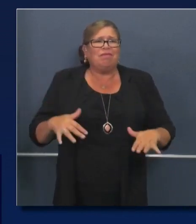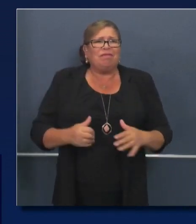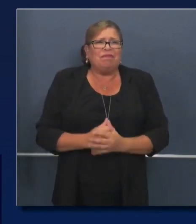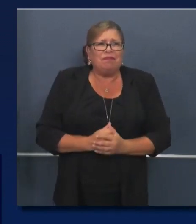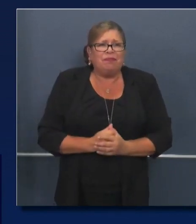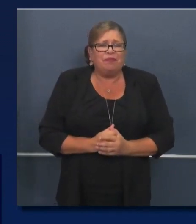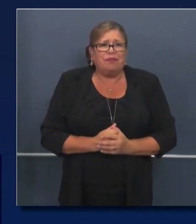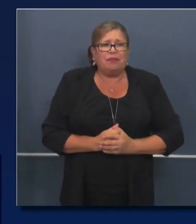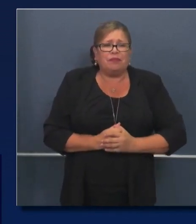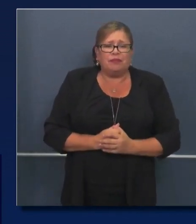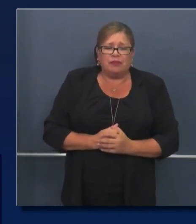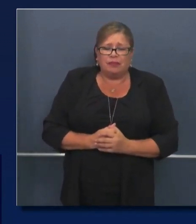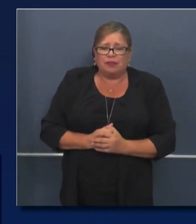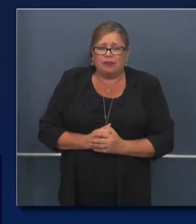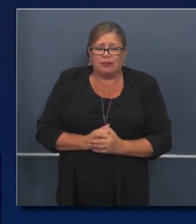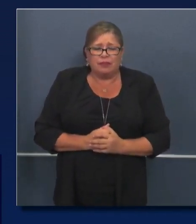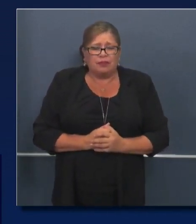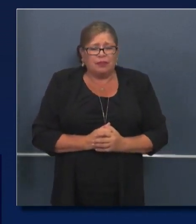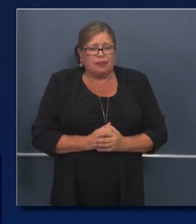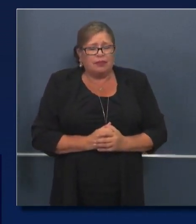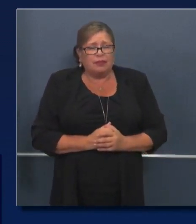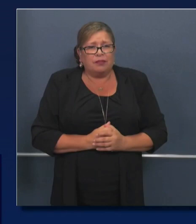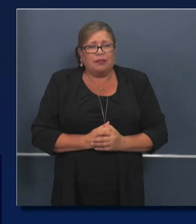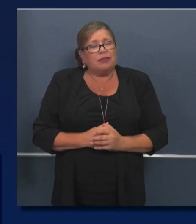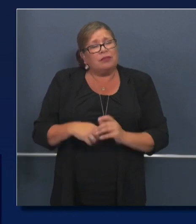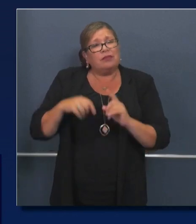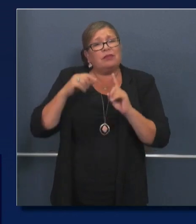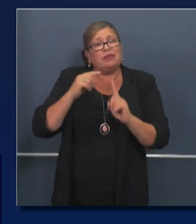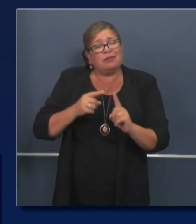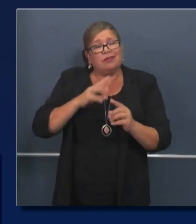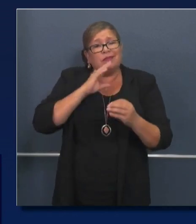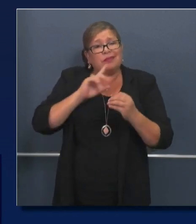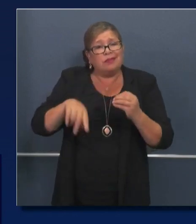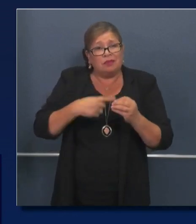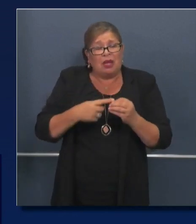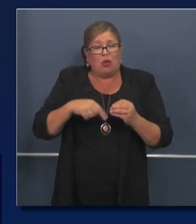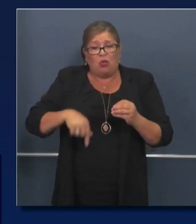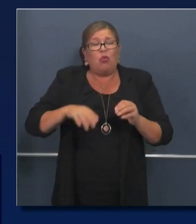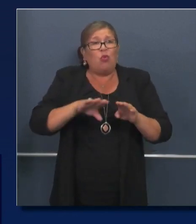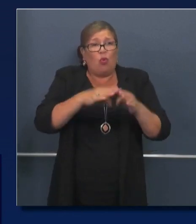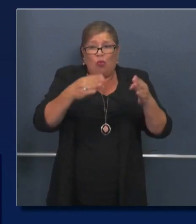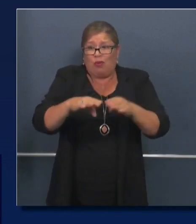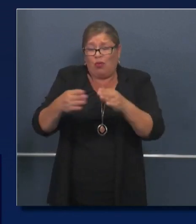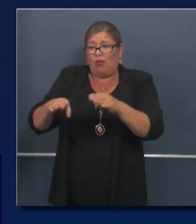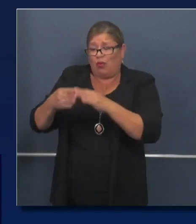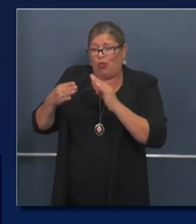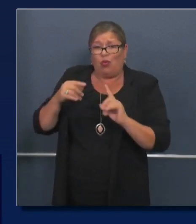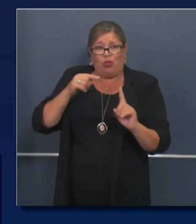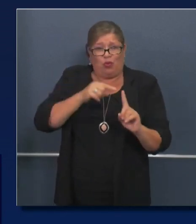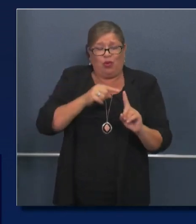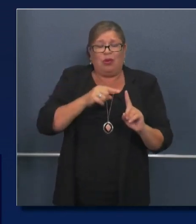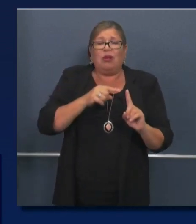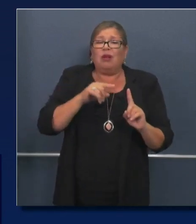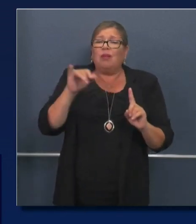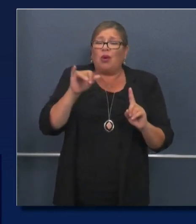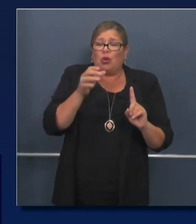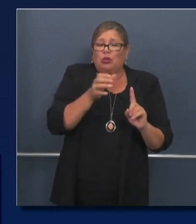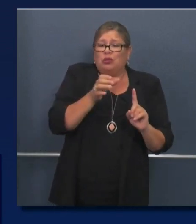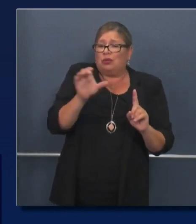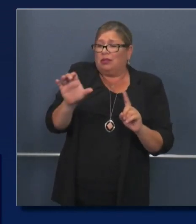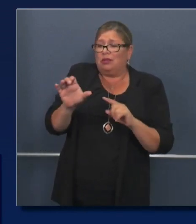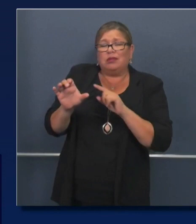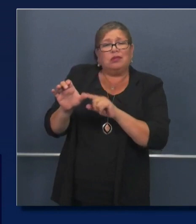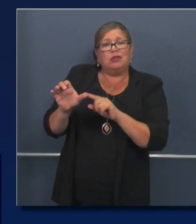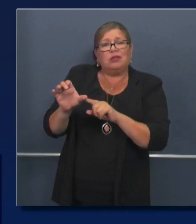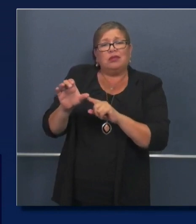also extend the narrative of consideration on reopening and have a component that also reaches into